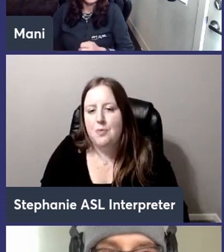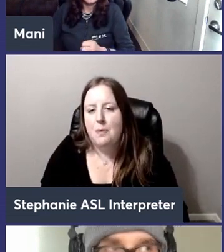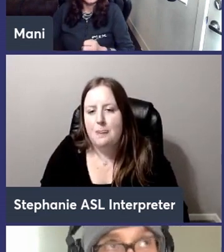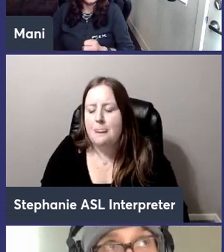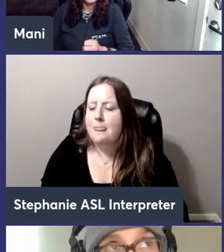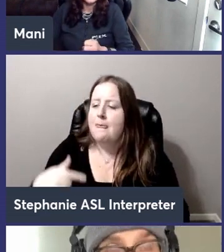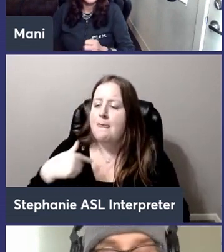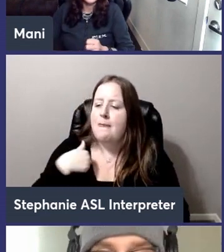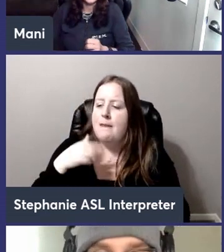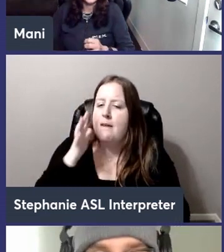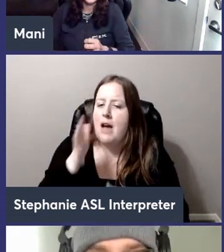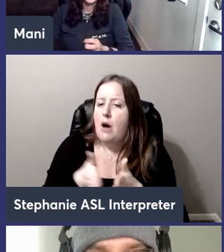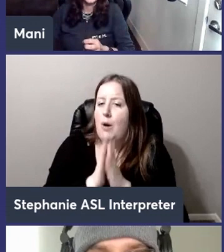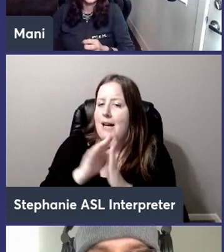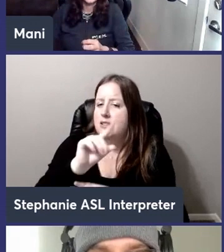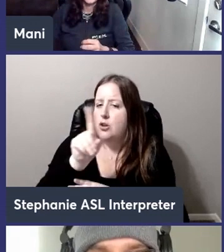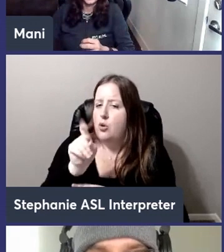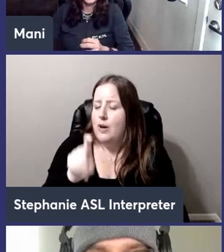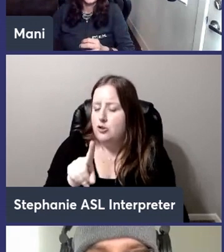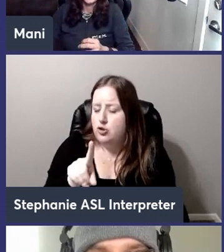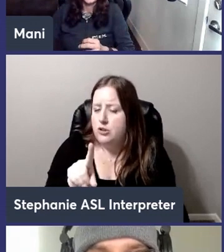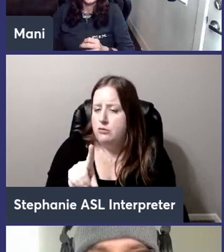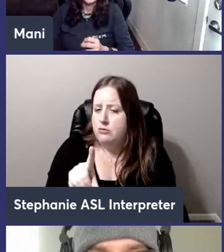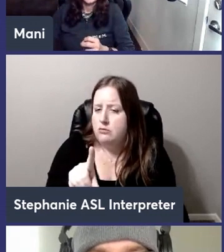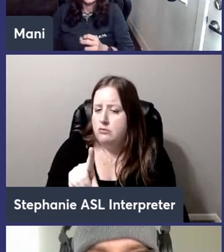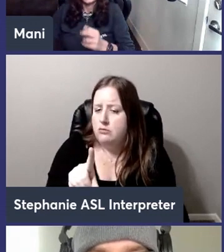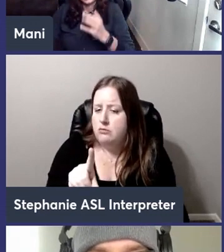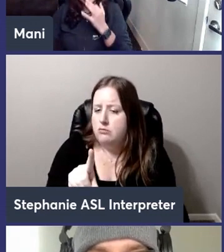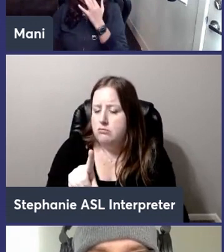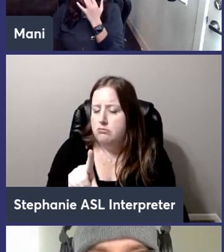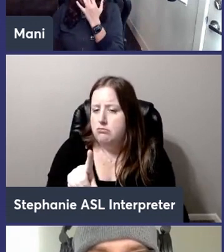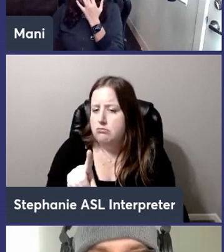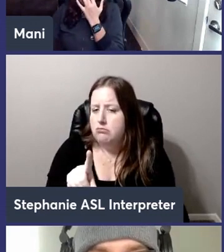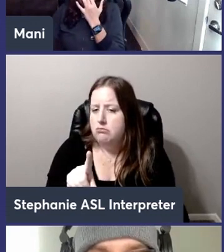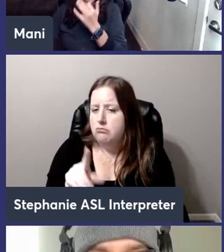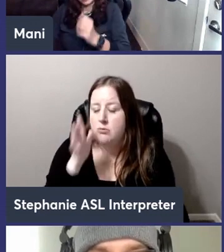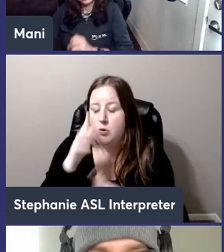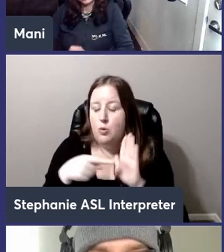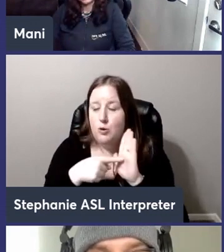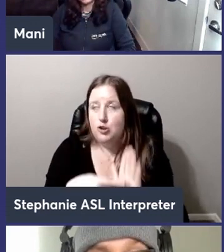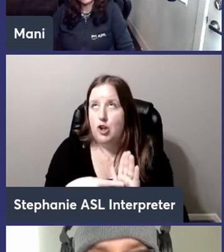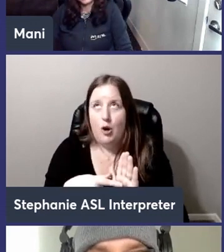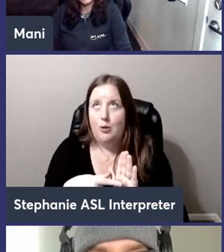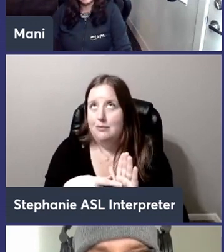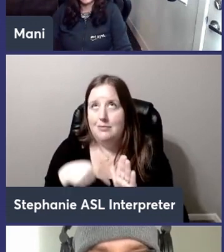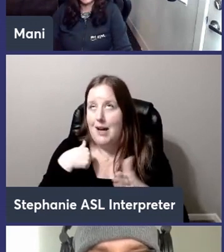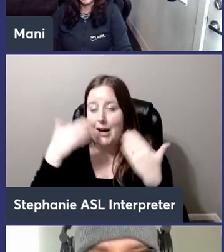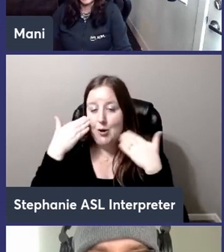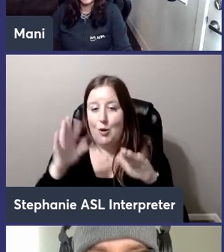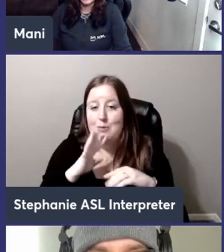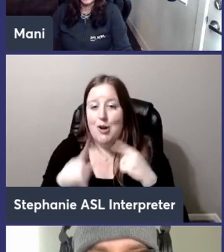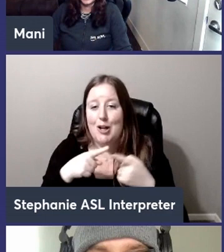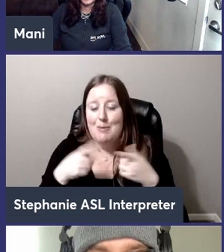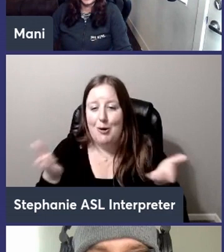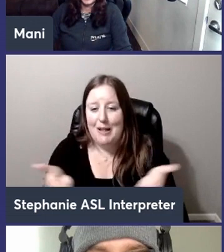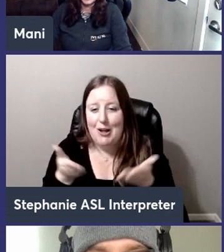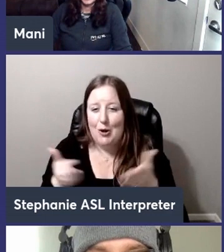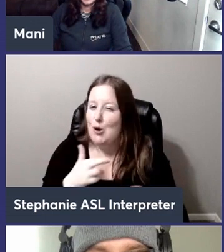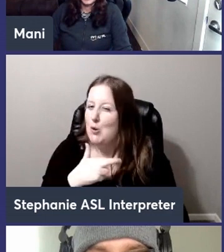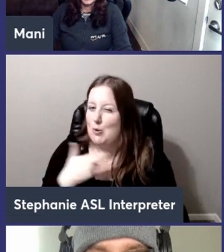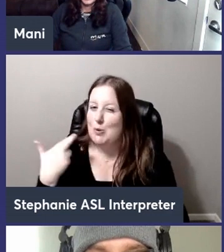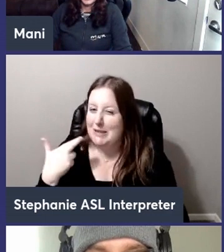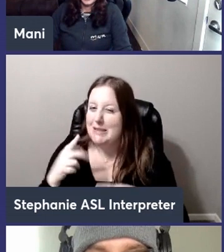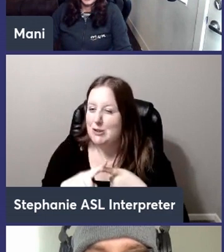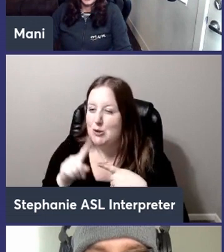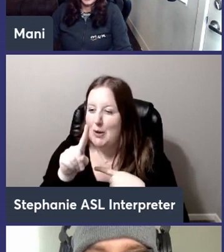I'm going to ask a question that will show that I'm out of my depth here for sure. It's a risky thing to ask